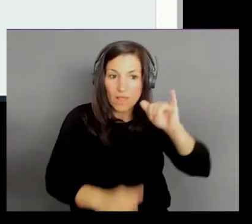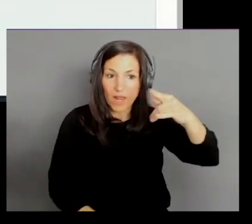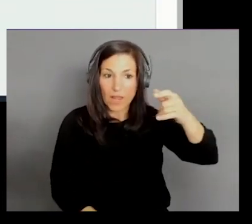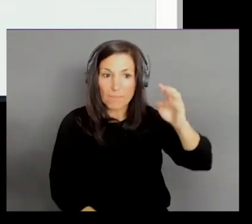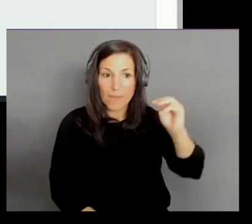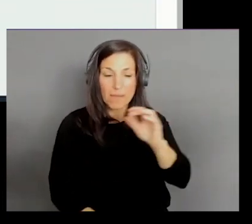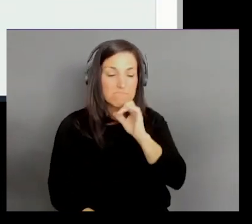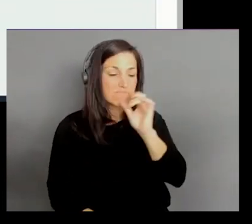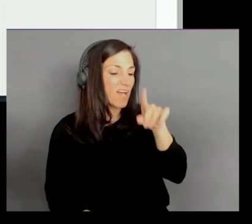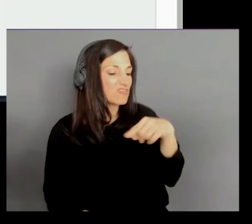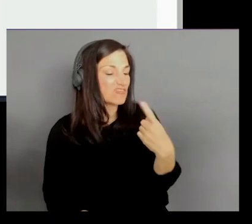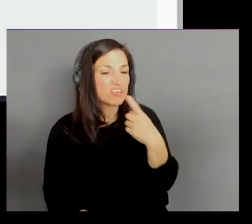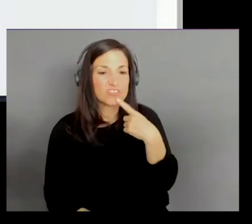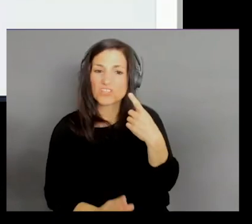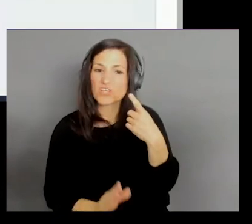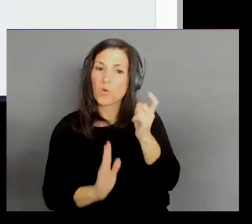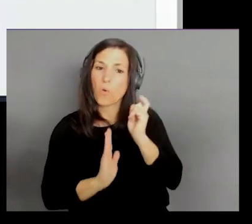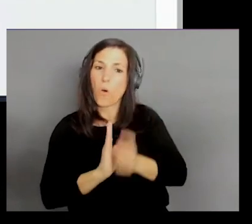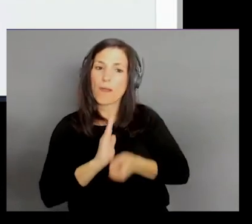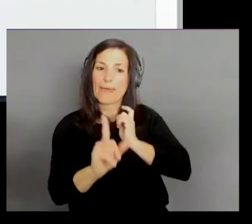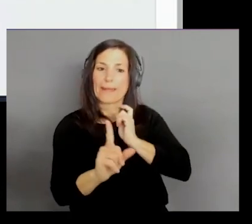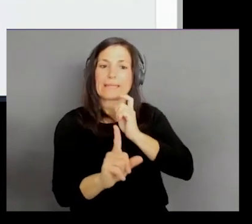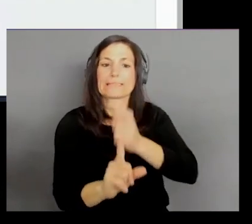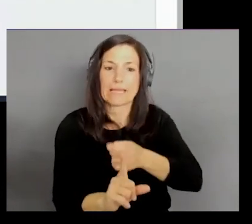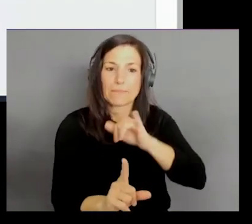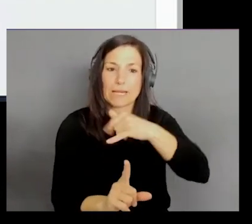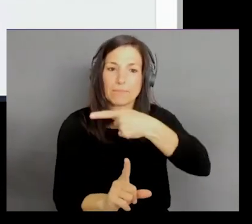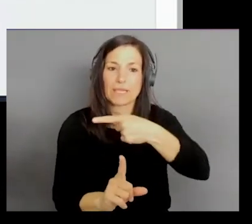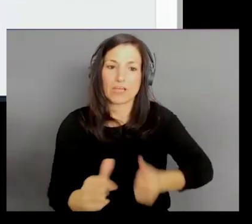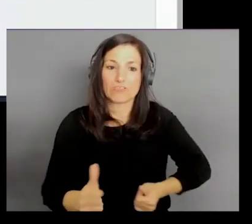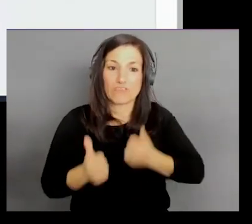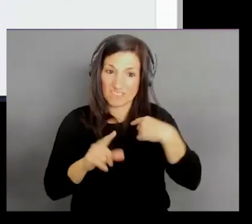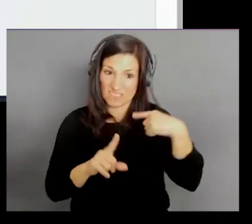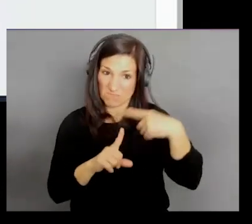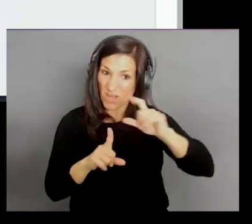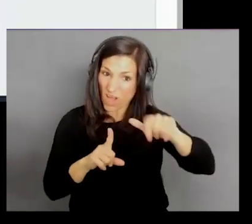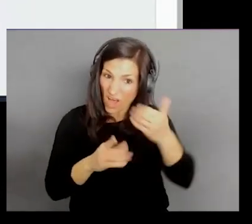automatic assignment of IP addresses.